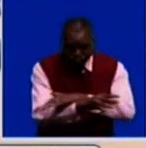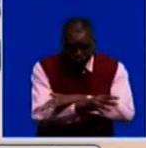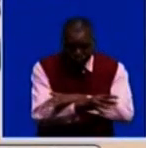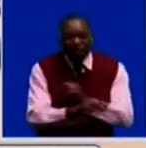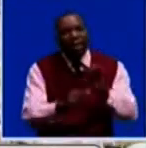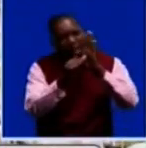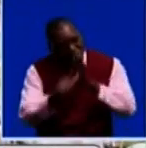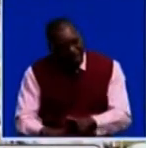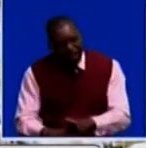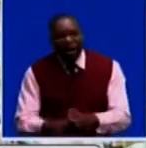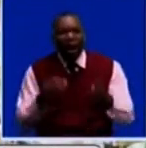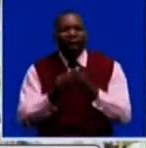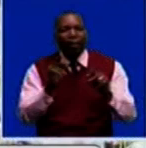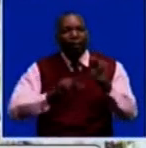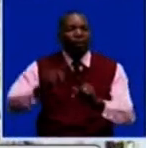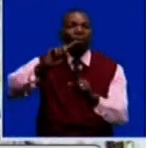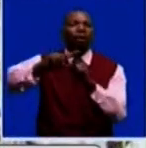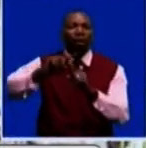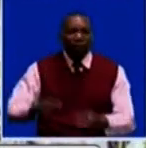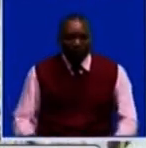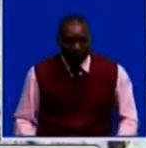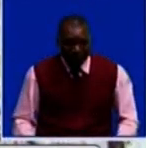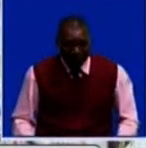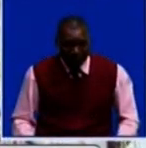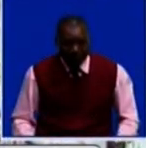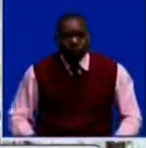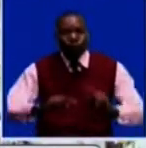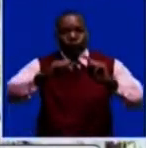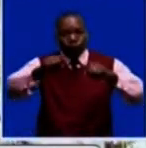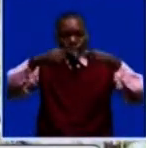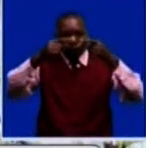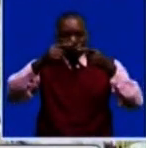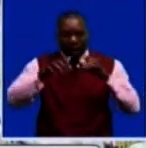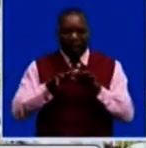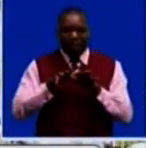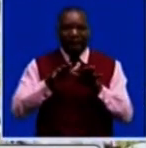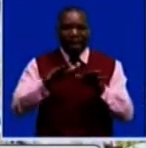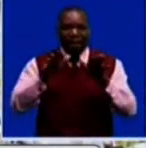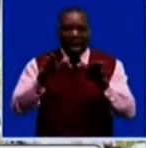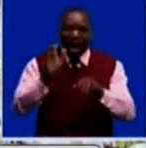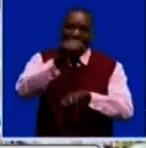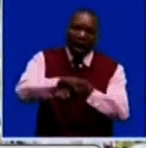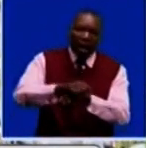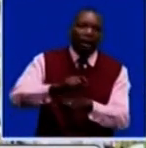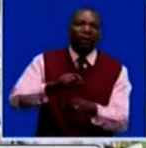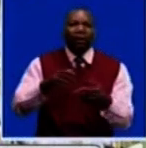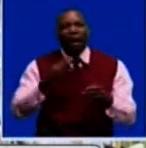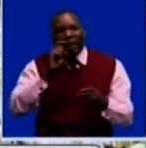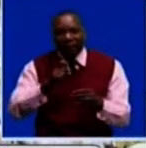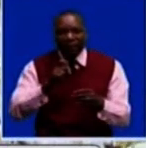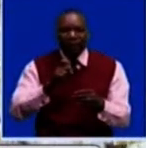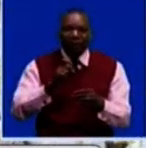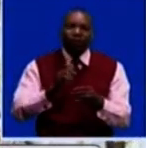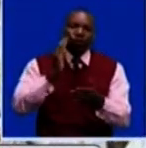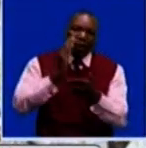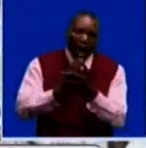HIV and AIDS. If we are to successfully fight the further spread of HIV and AIDS, we must fight the stigma that